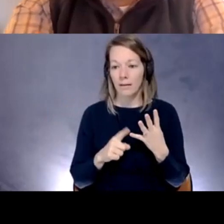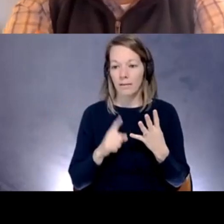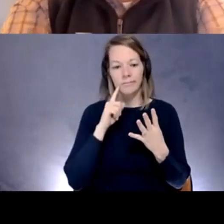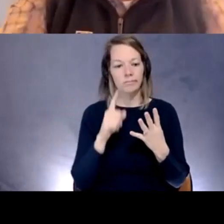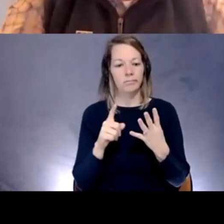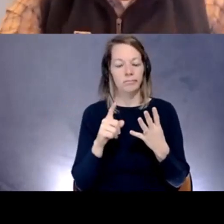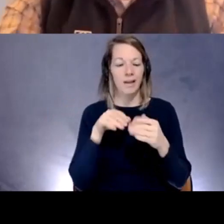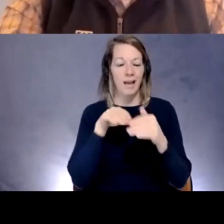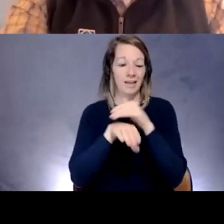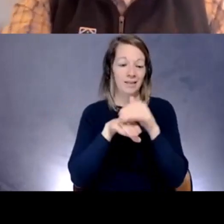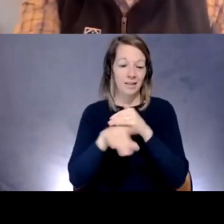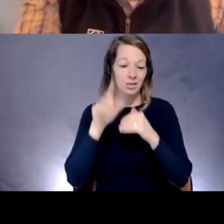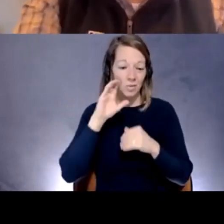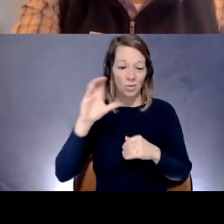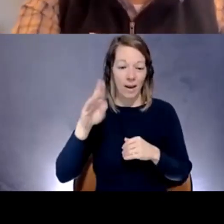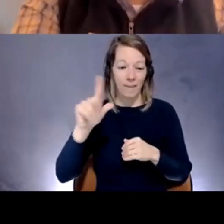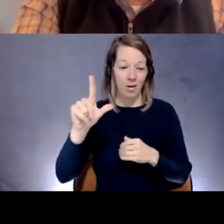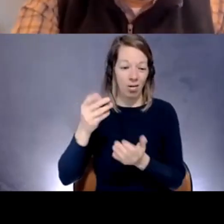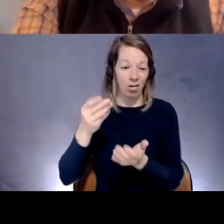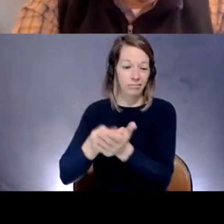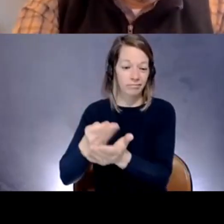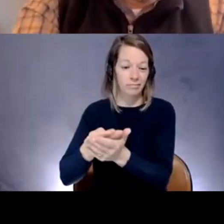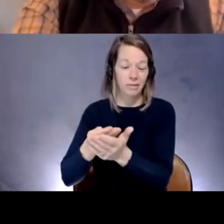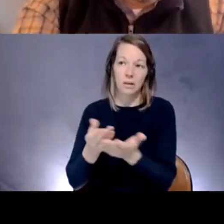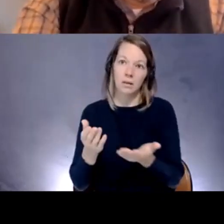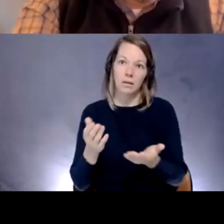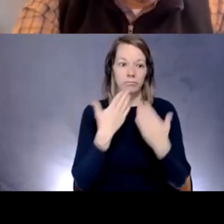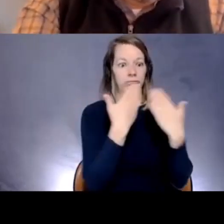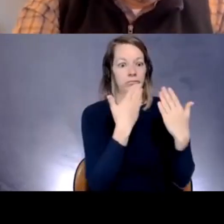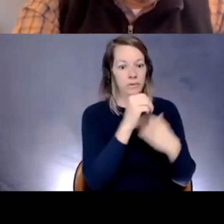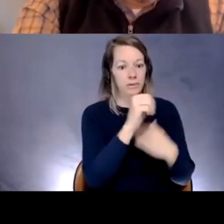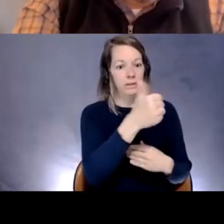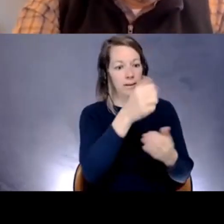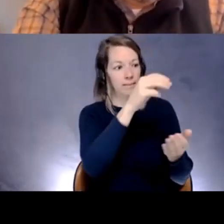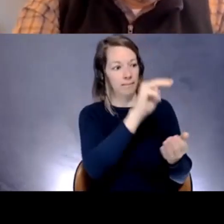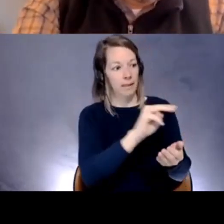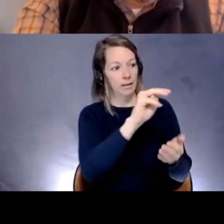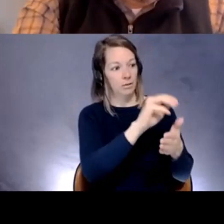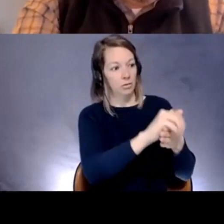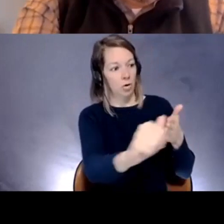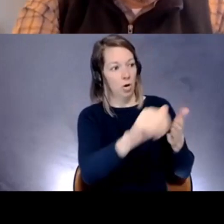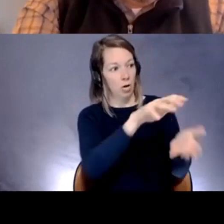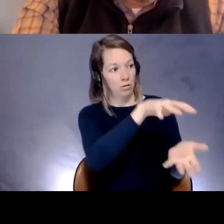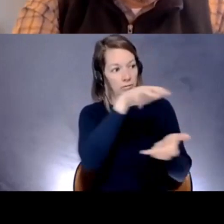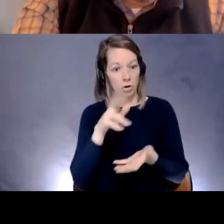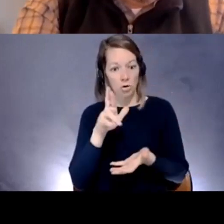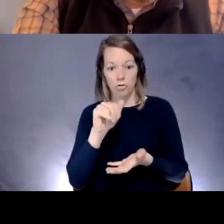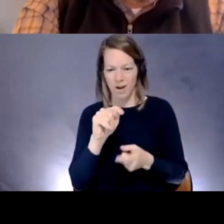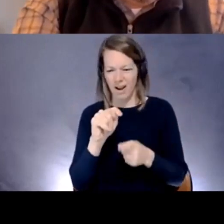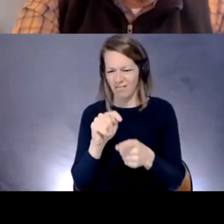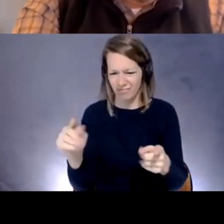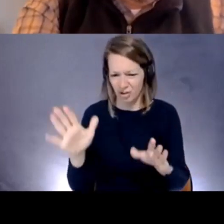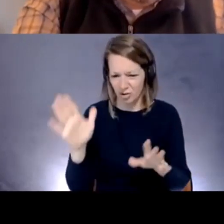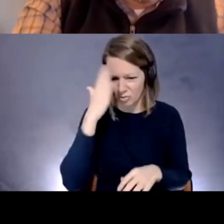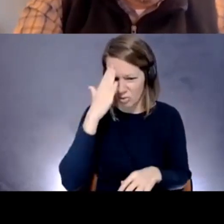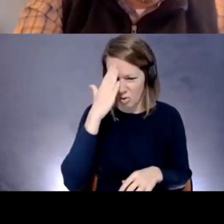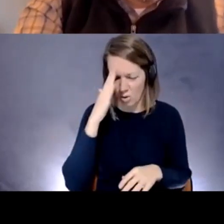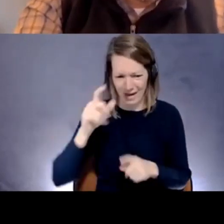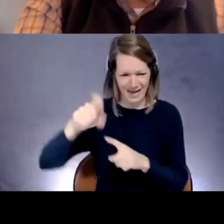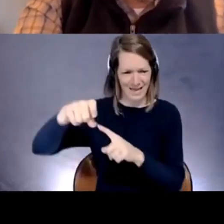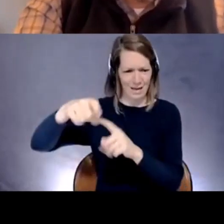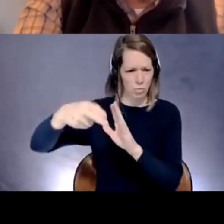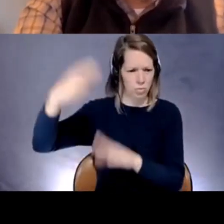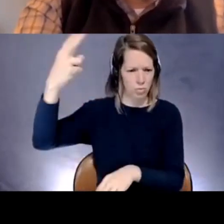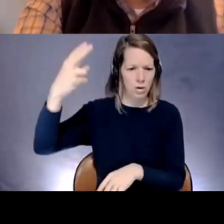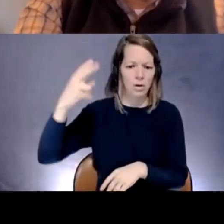access to capital. Again, we're very grateful for the $10 million grant. As everyone on this panel knows, the need is great